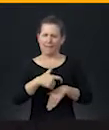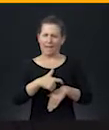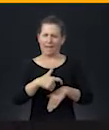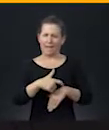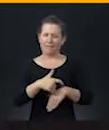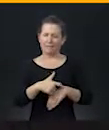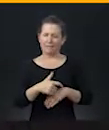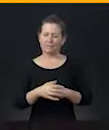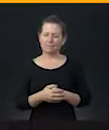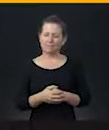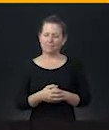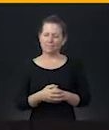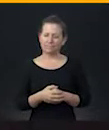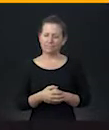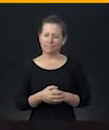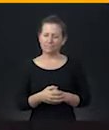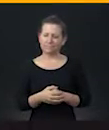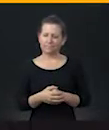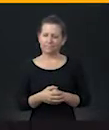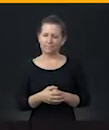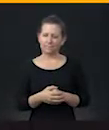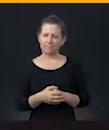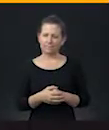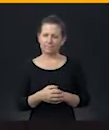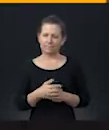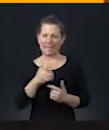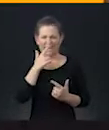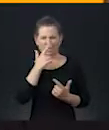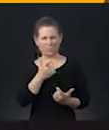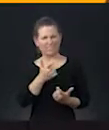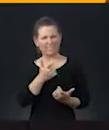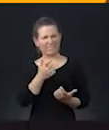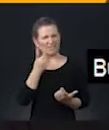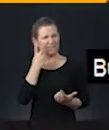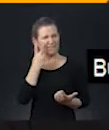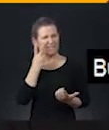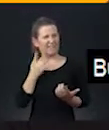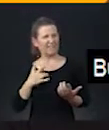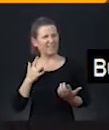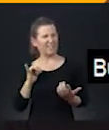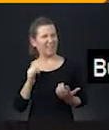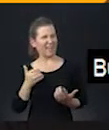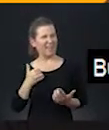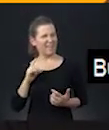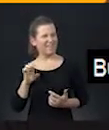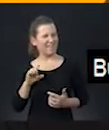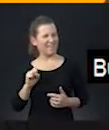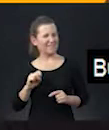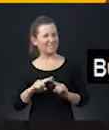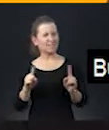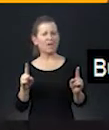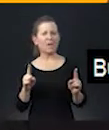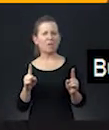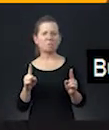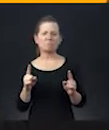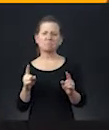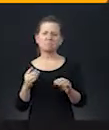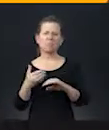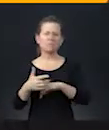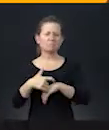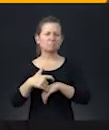would have been interested in, you know, what it would feel like having legs. But then as years go by, you know, I realize